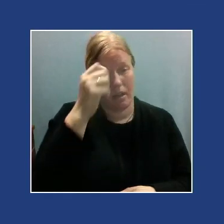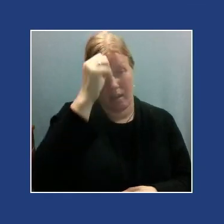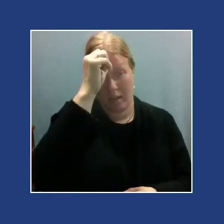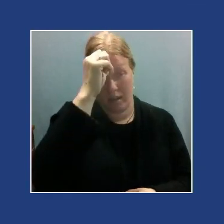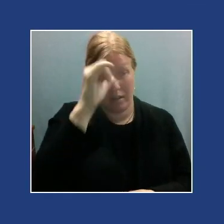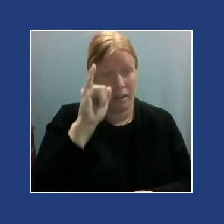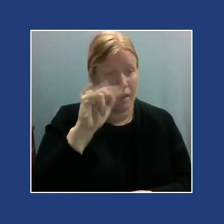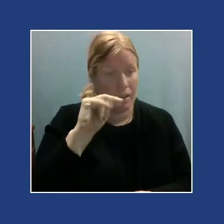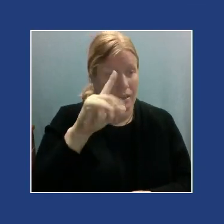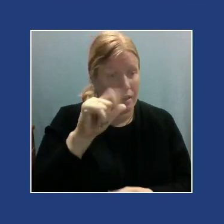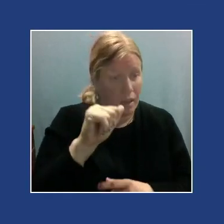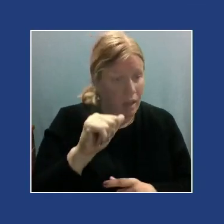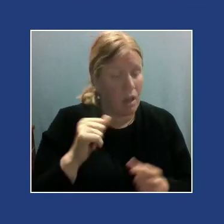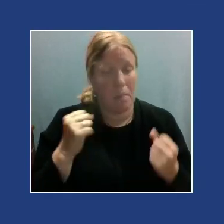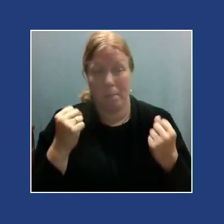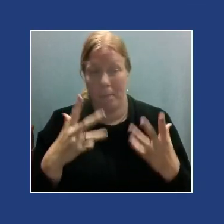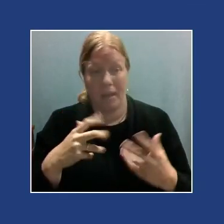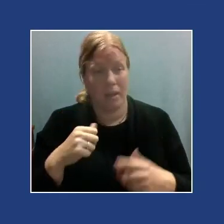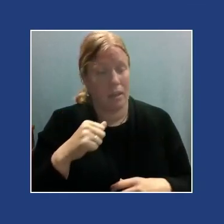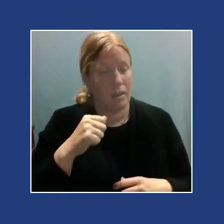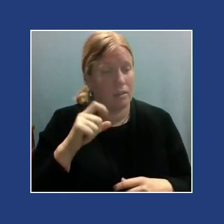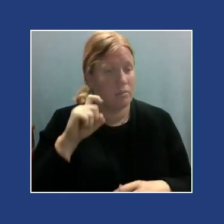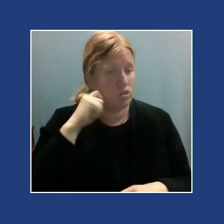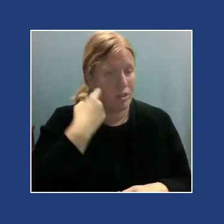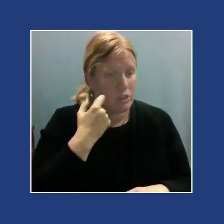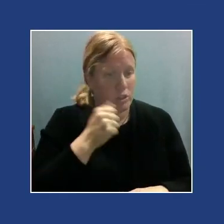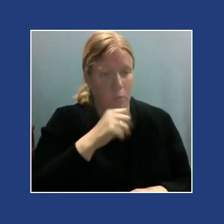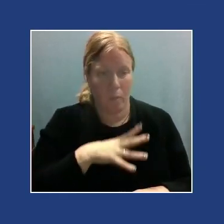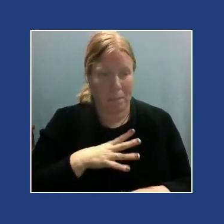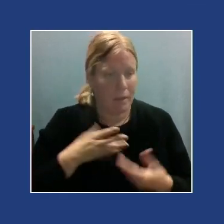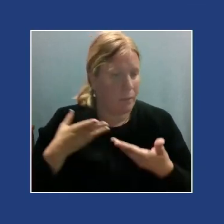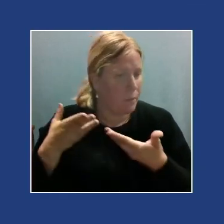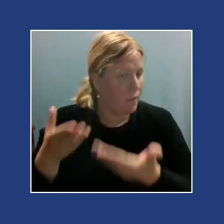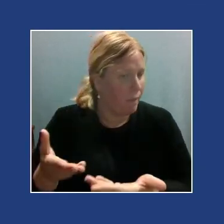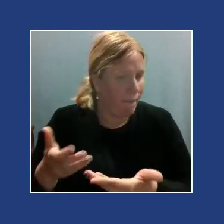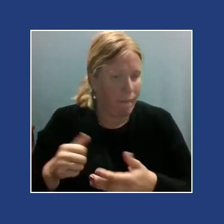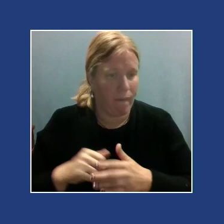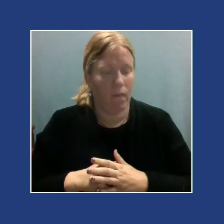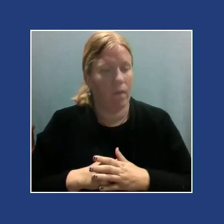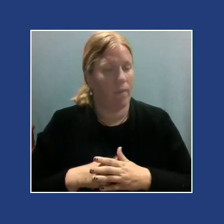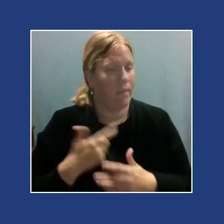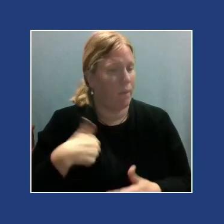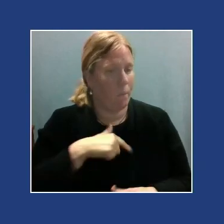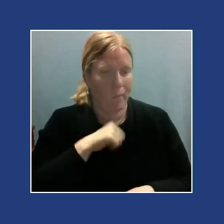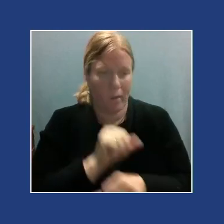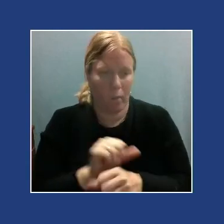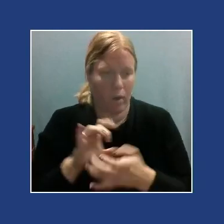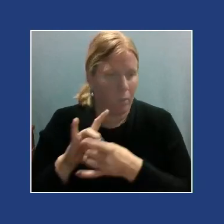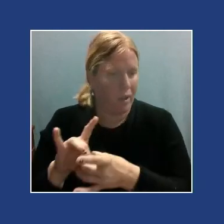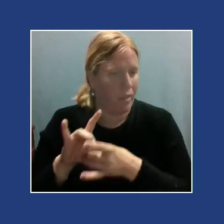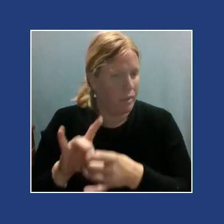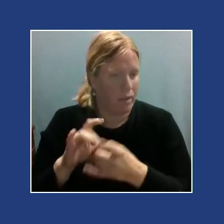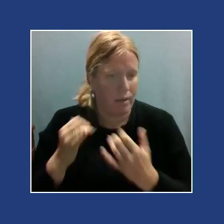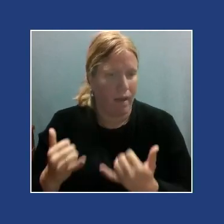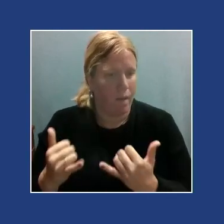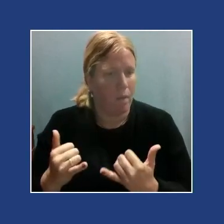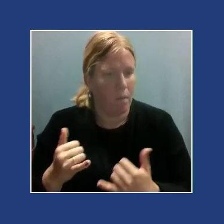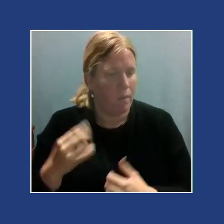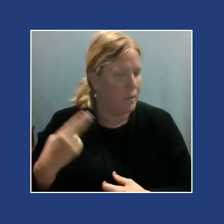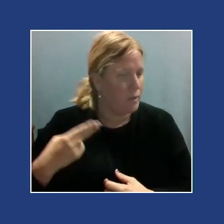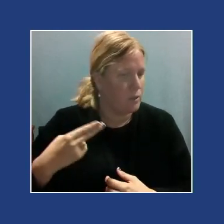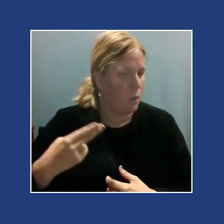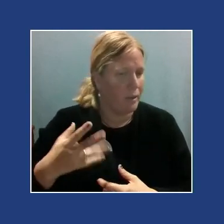of transgender women who we actually do very close work with now and are a historically accepted part of